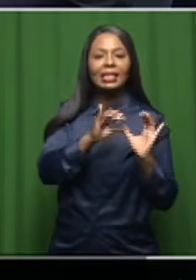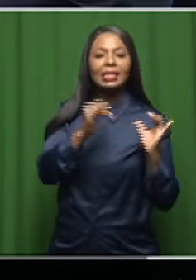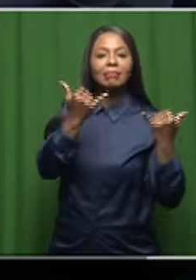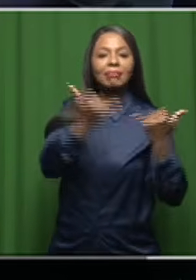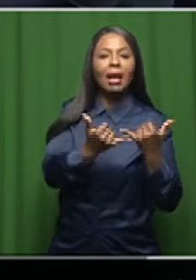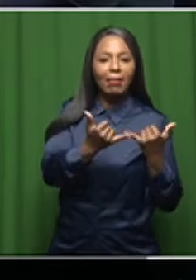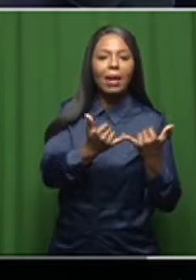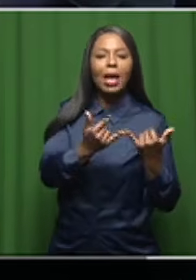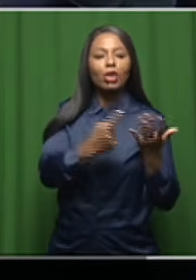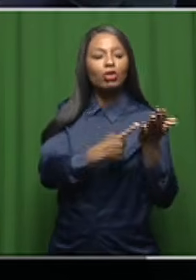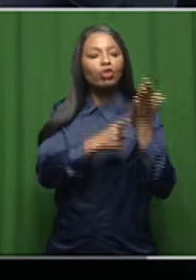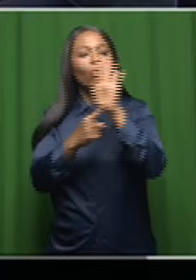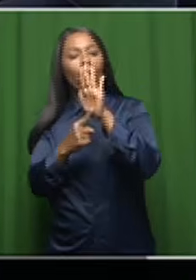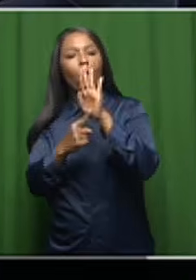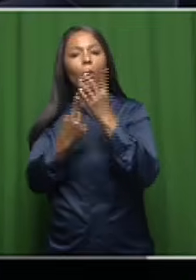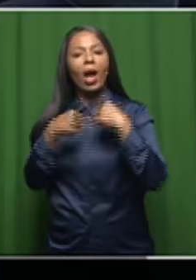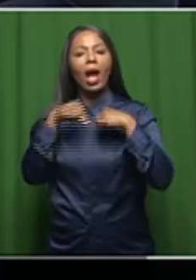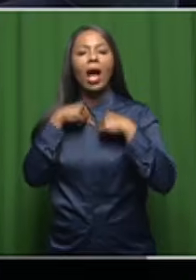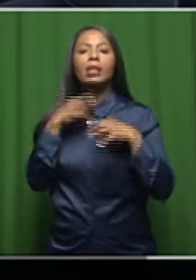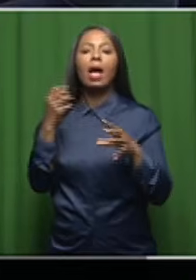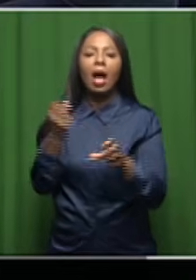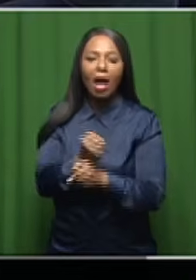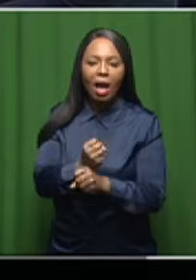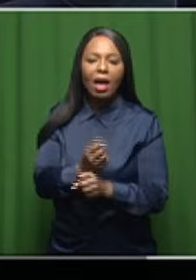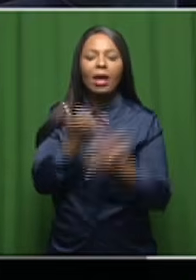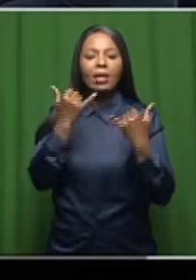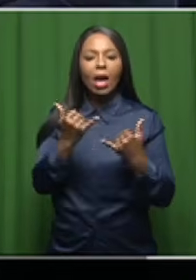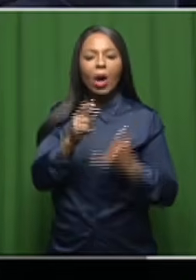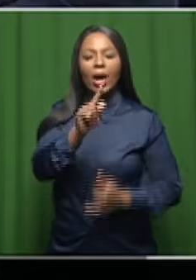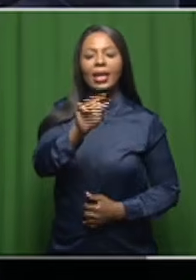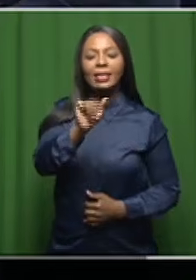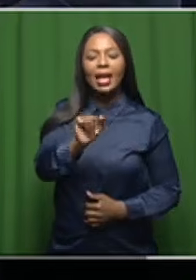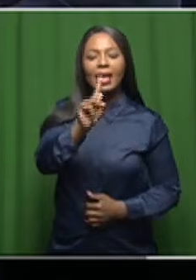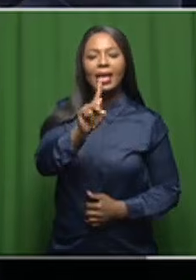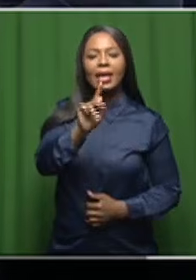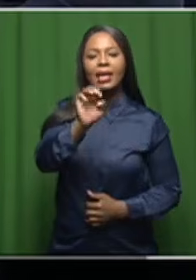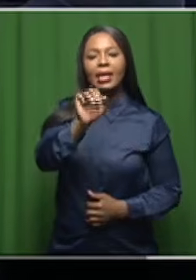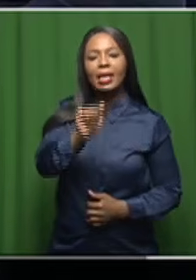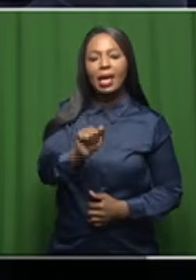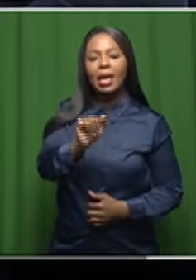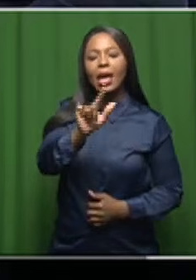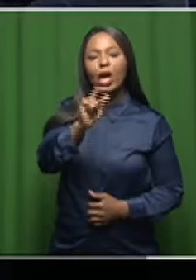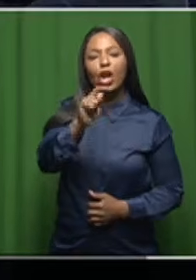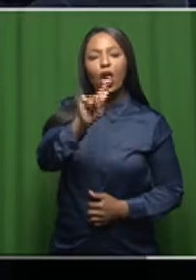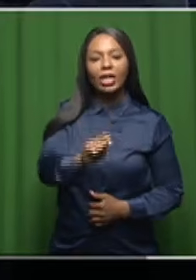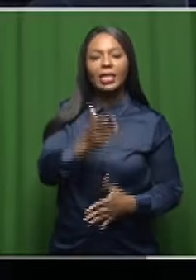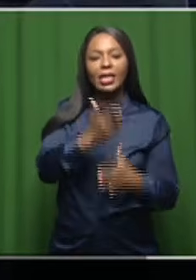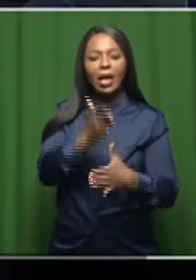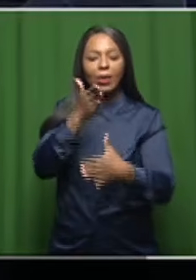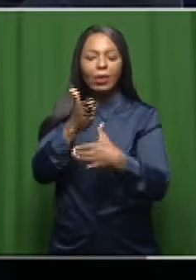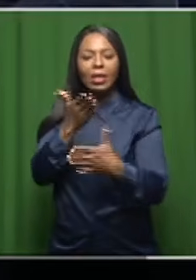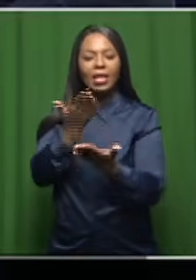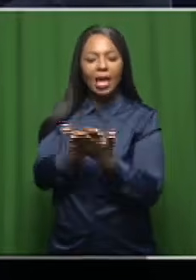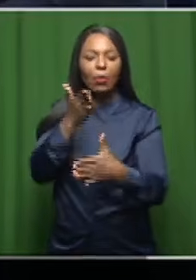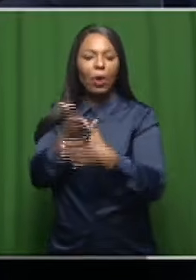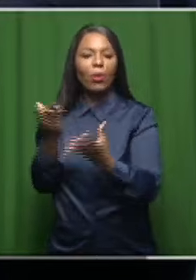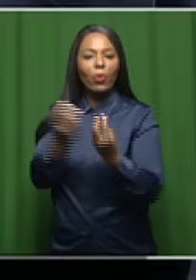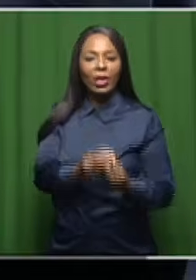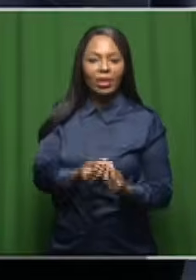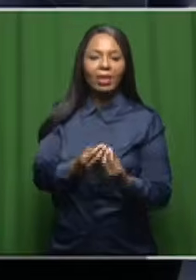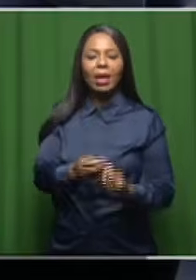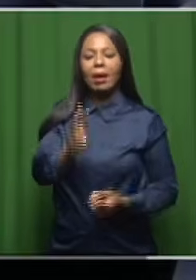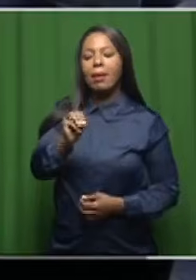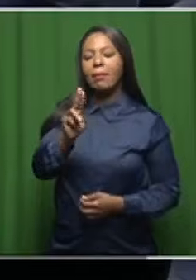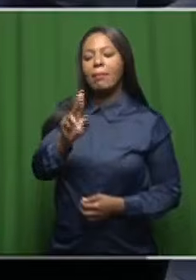is showing us that, look, your Take-A-Lot can work with your DSTV multi-choice. So if we're looking at it